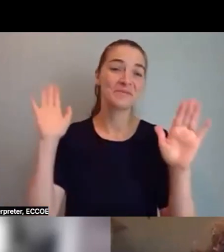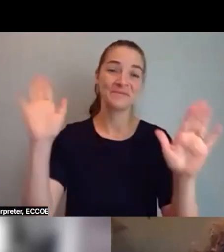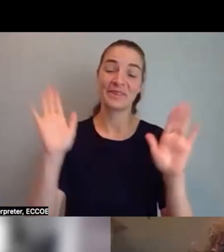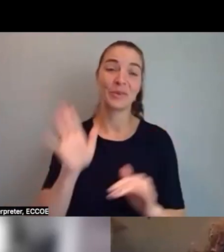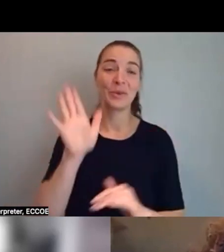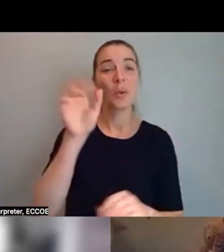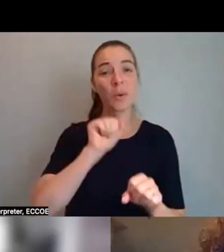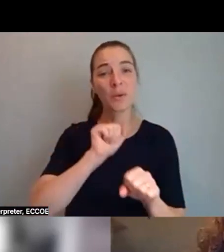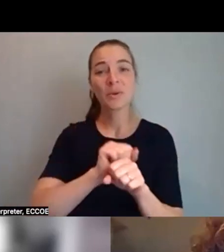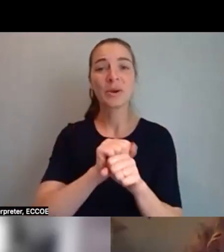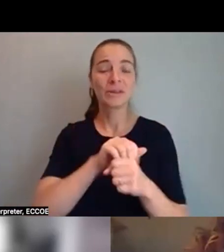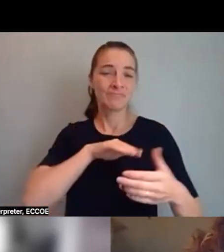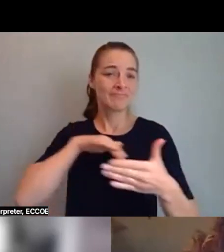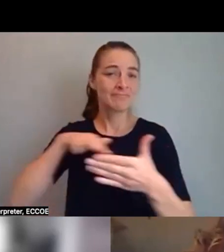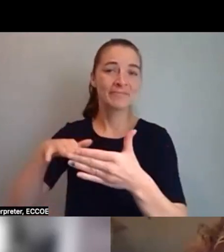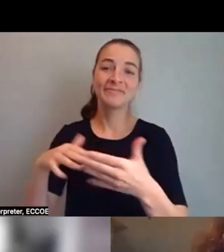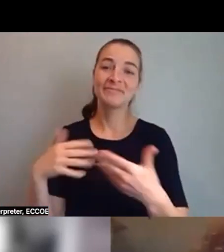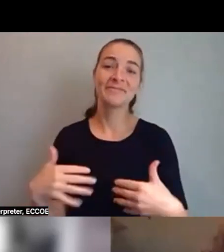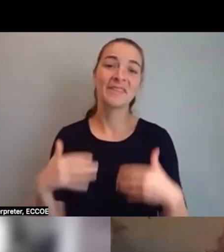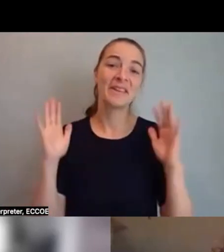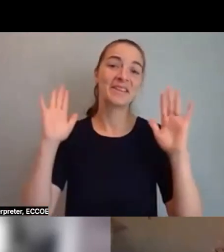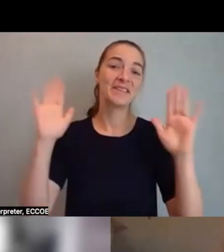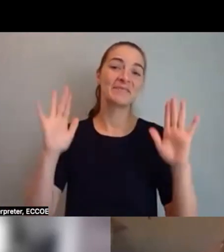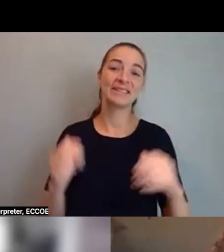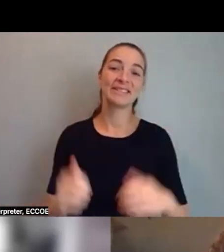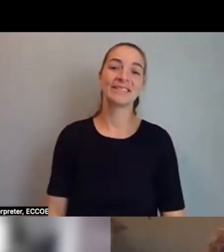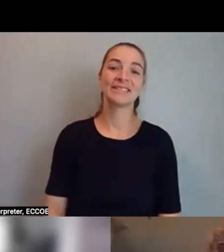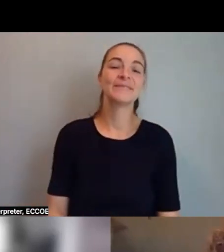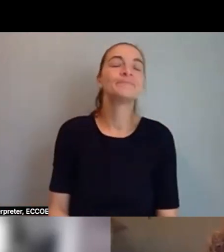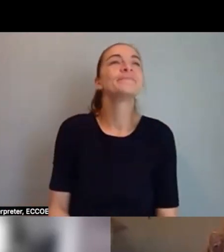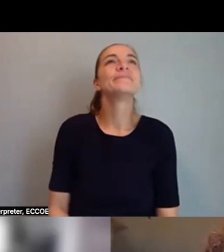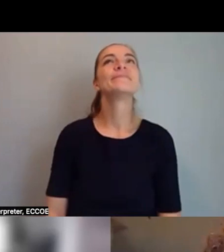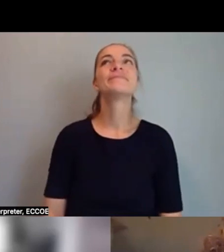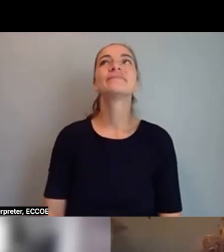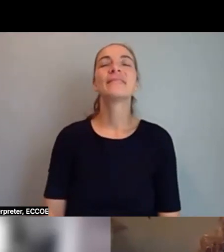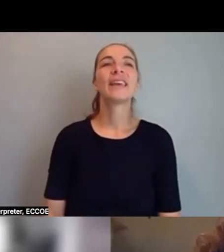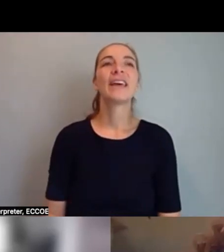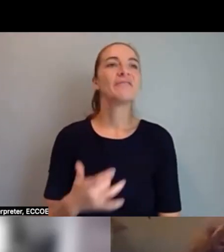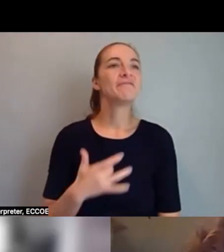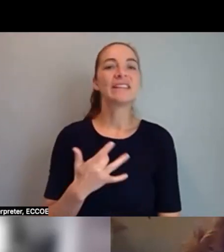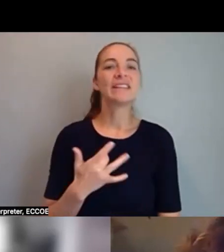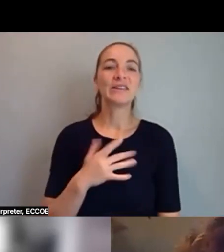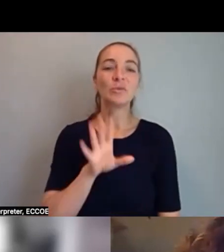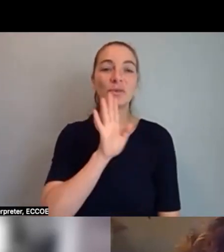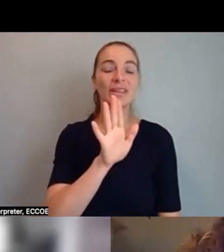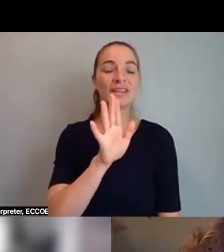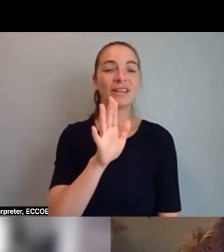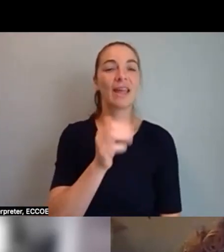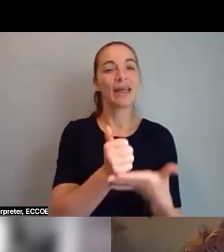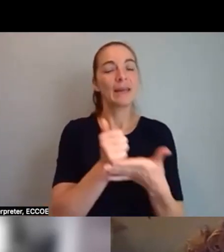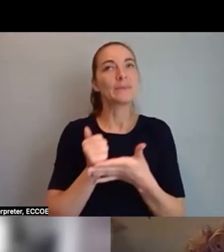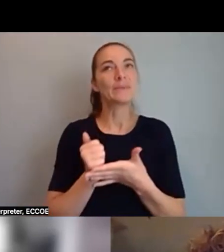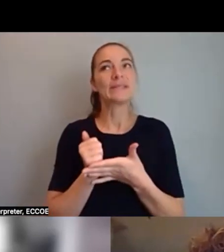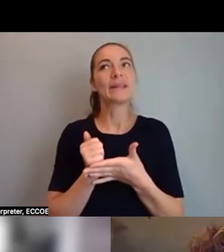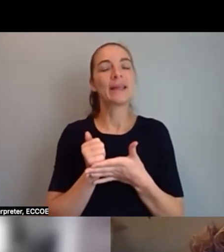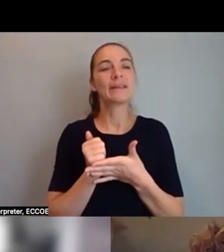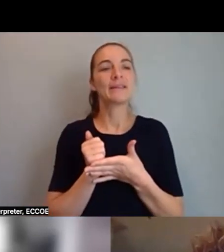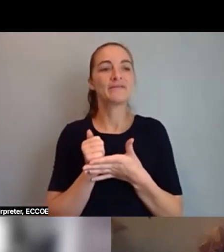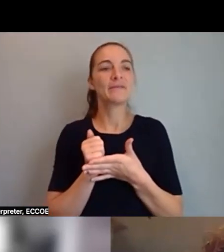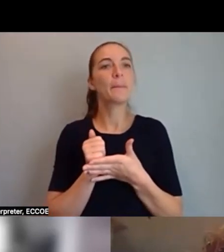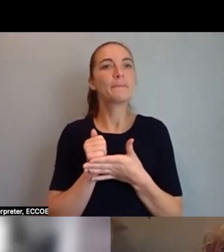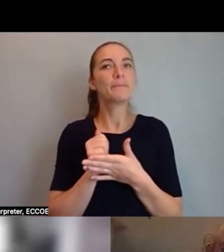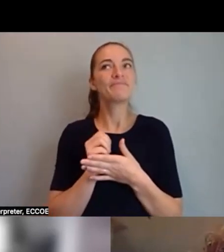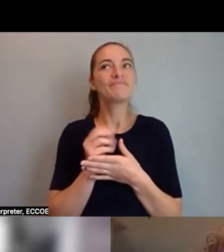to teach. It just gives so much, it's such a great guide to just get people excited about